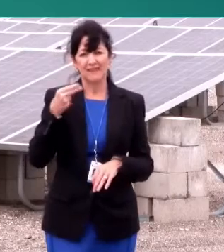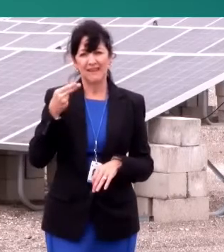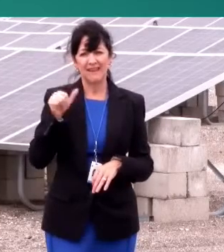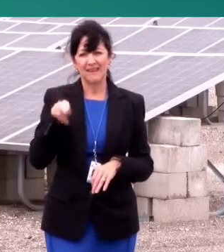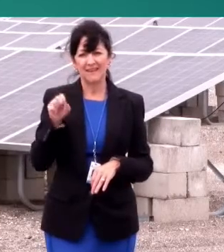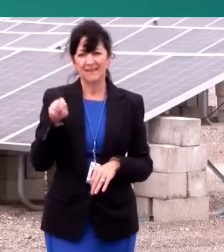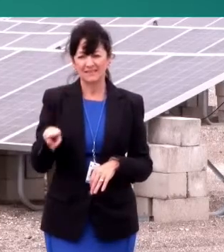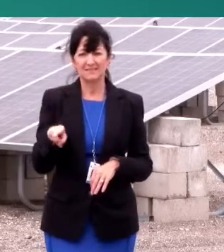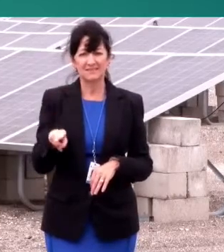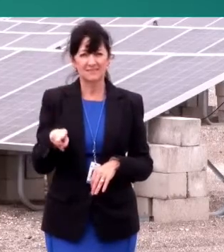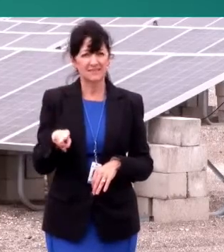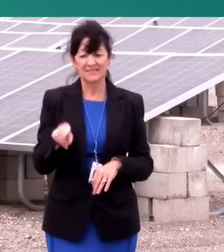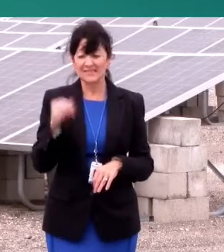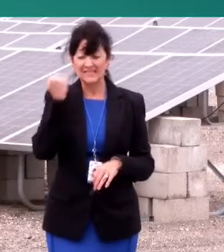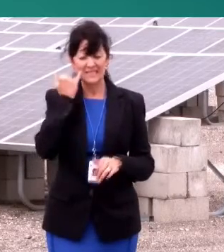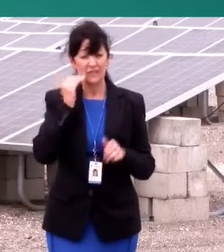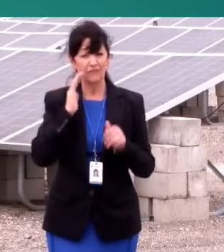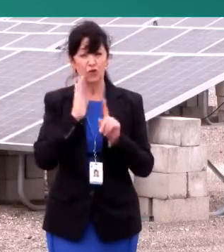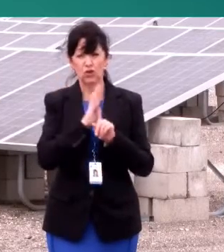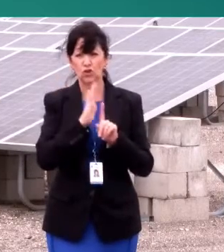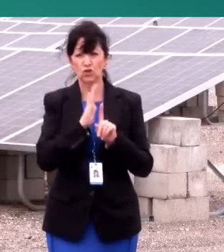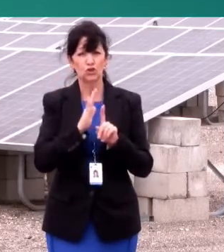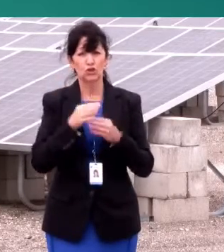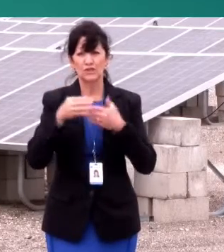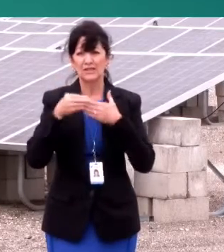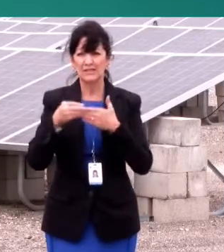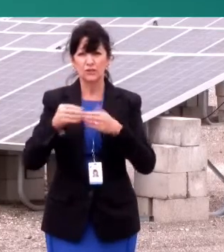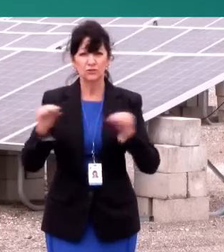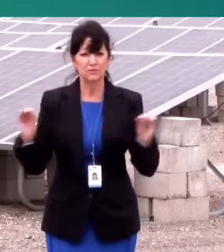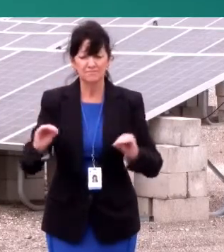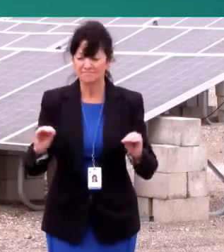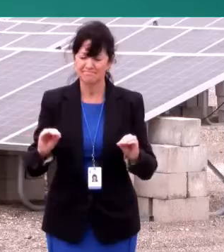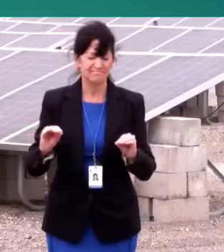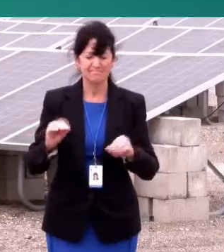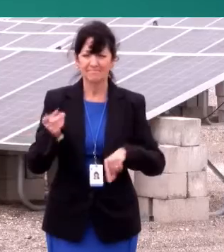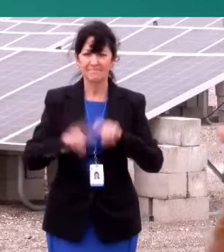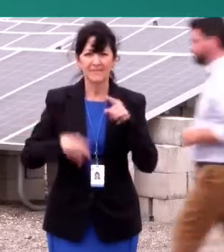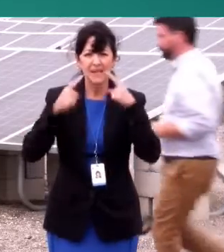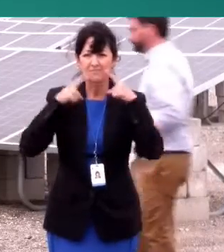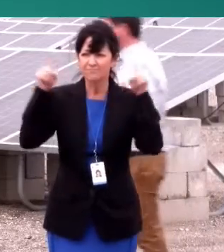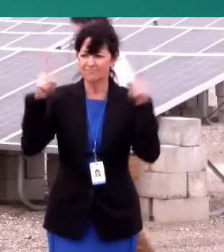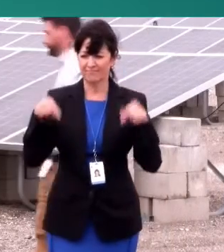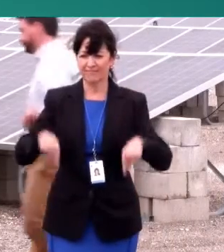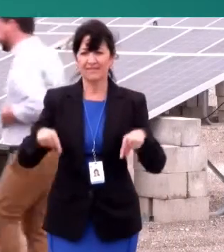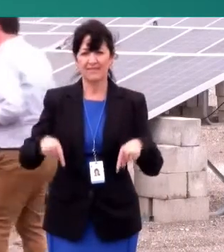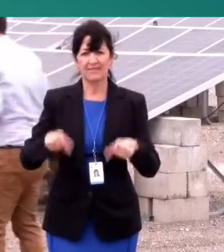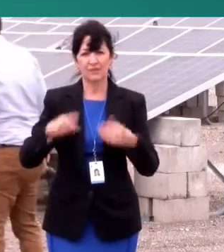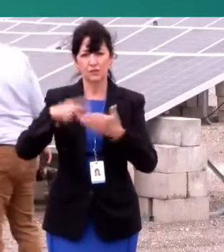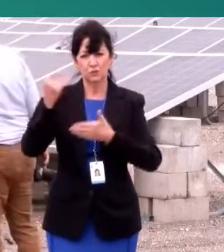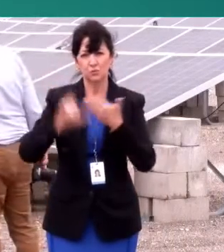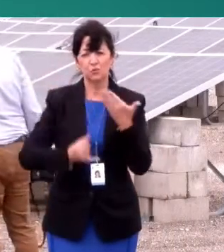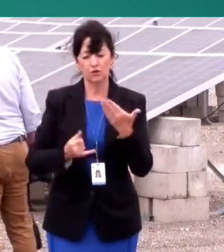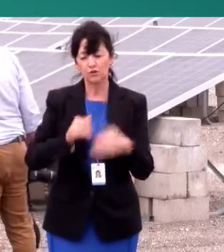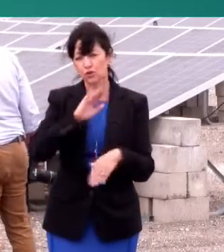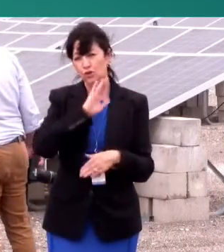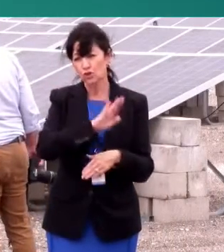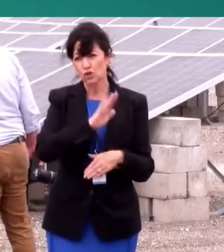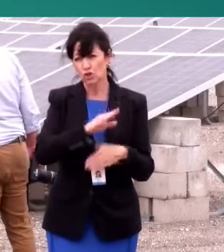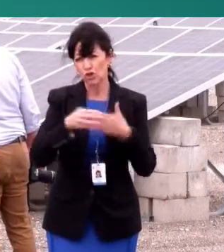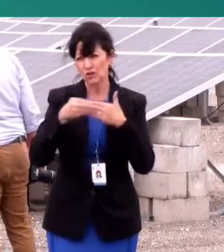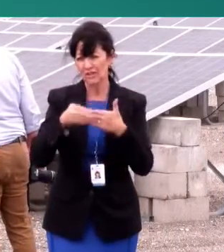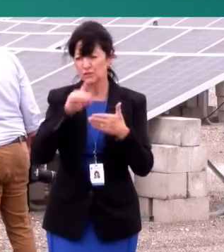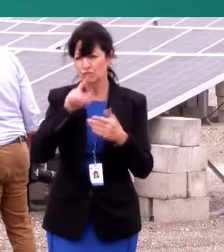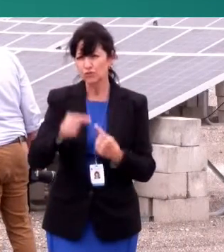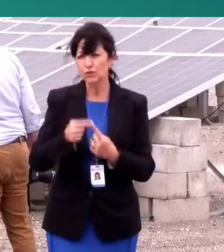be here today if it wasn't for her leadership. Her stakeholder process has been very unique and is a true testament and example of